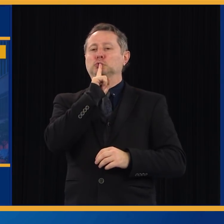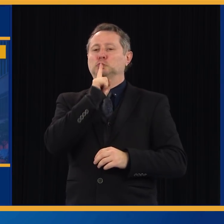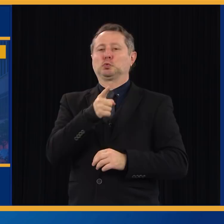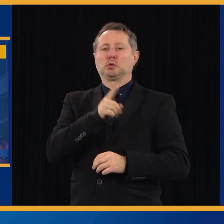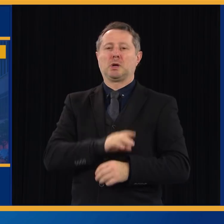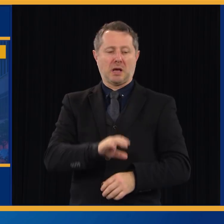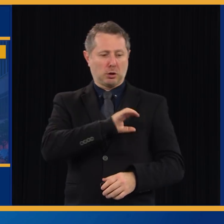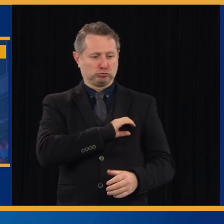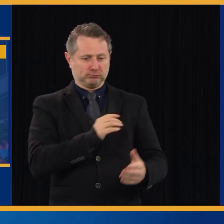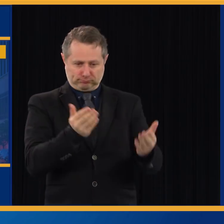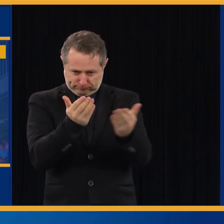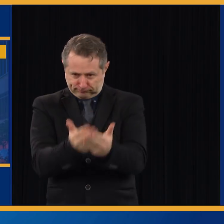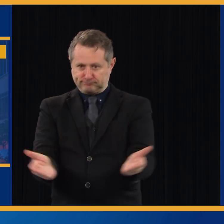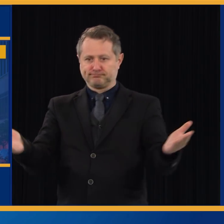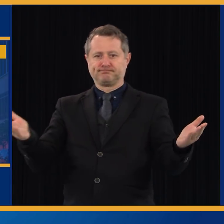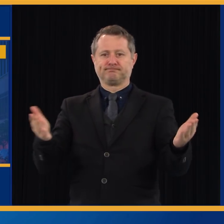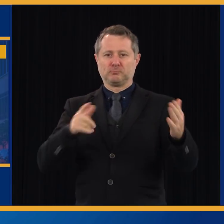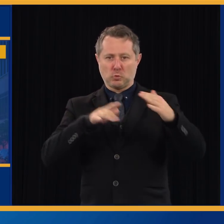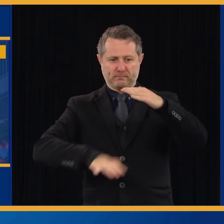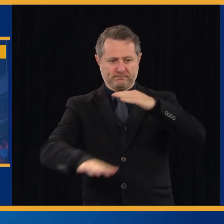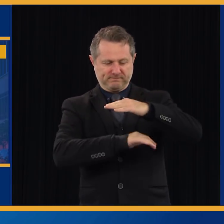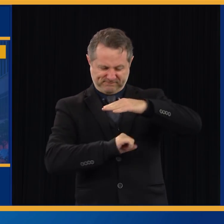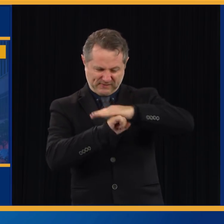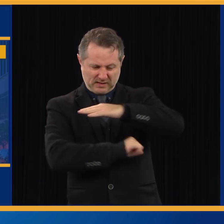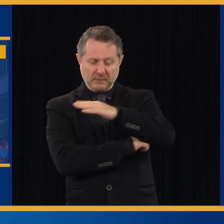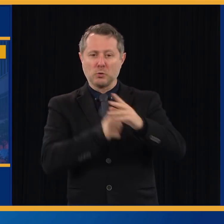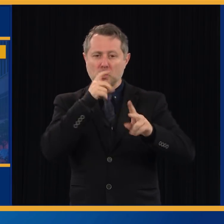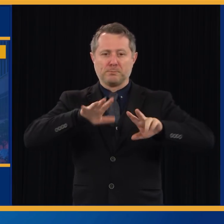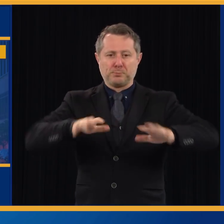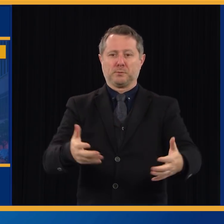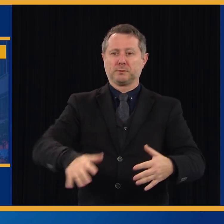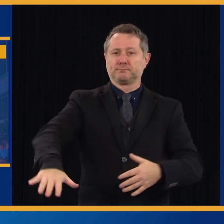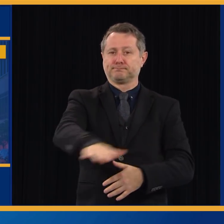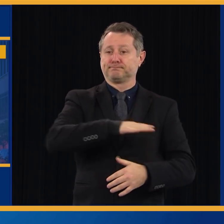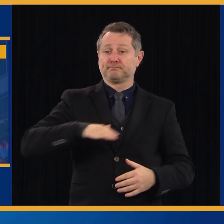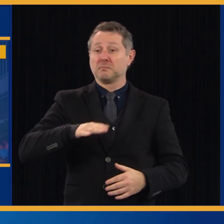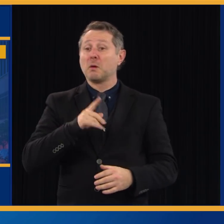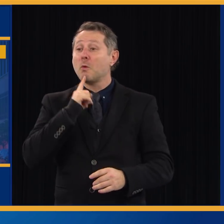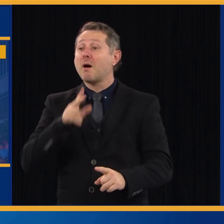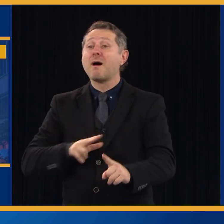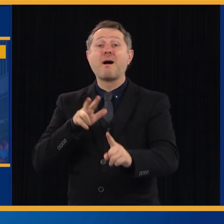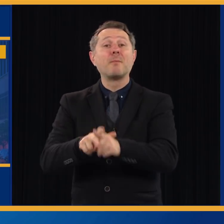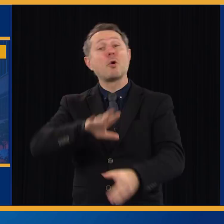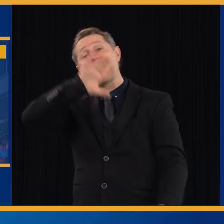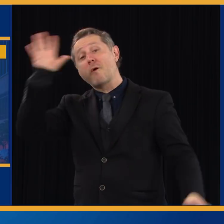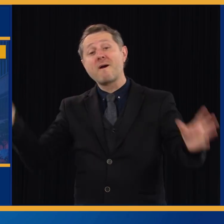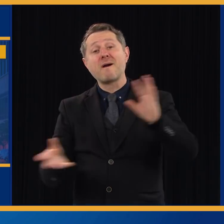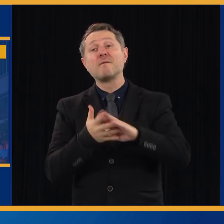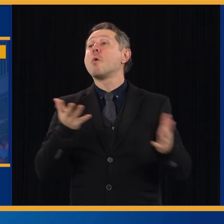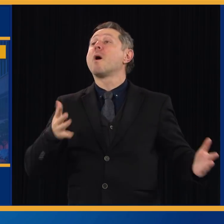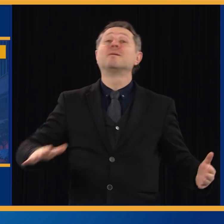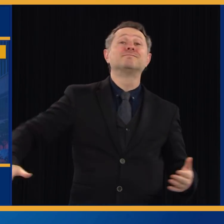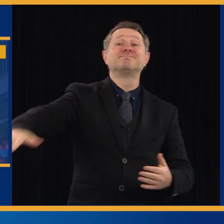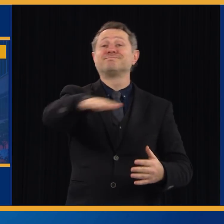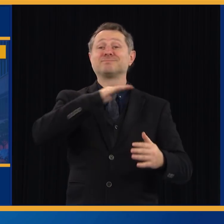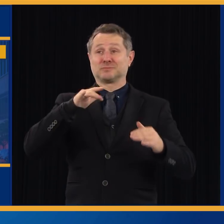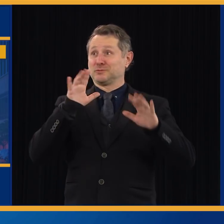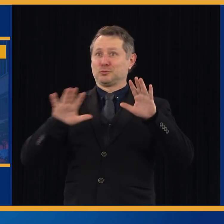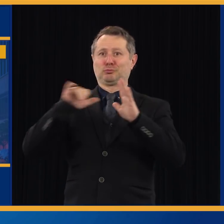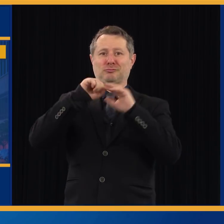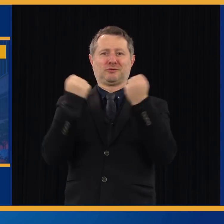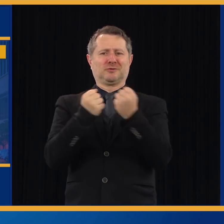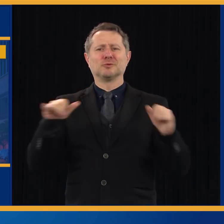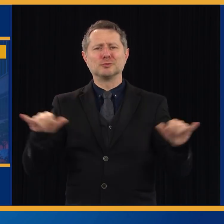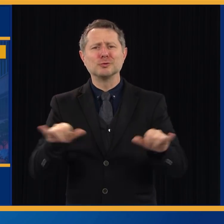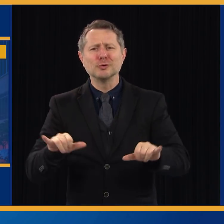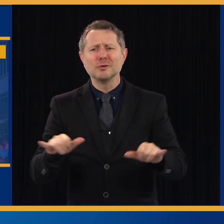of their foundation. It's also true of the collective. It's also true of society. And when I